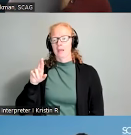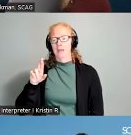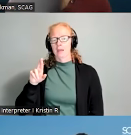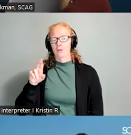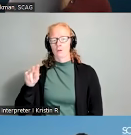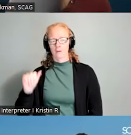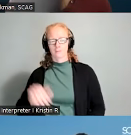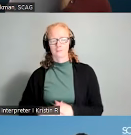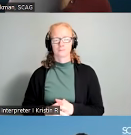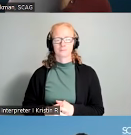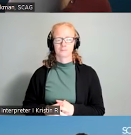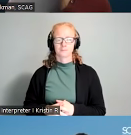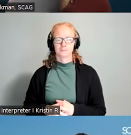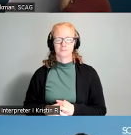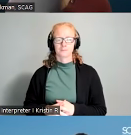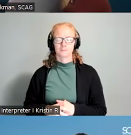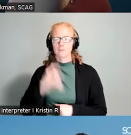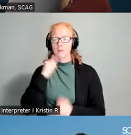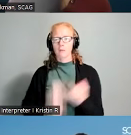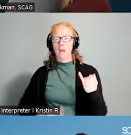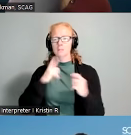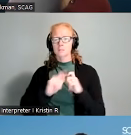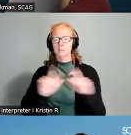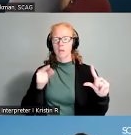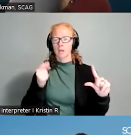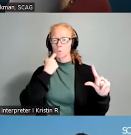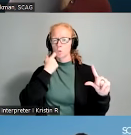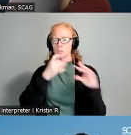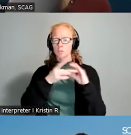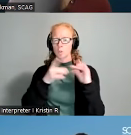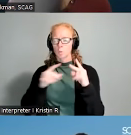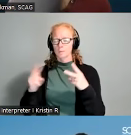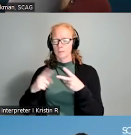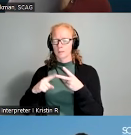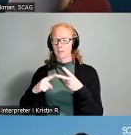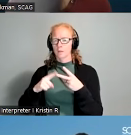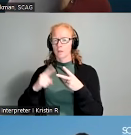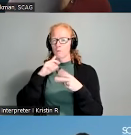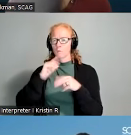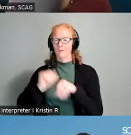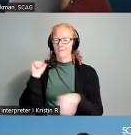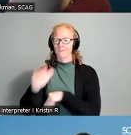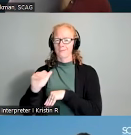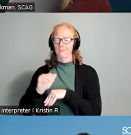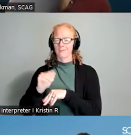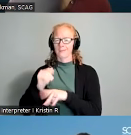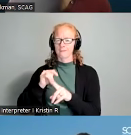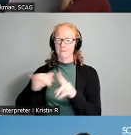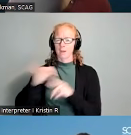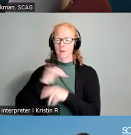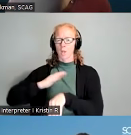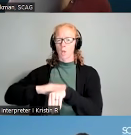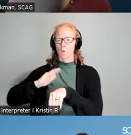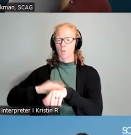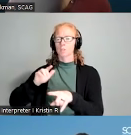two, the last slide that you showed for the filing of environmental notices to